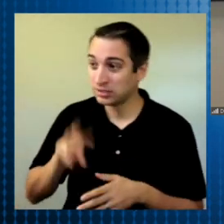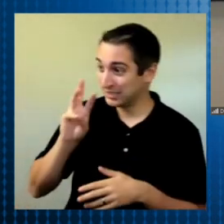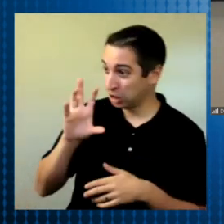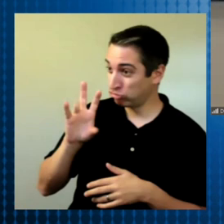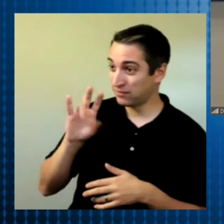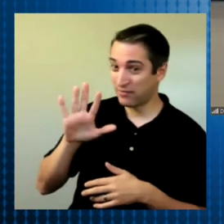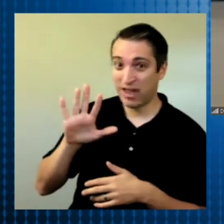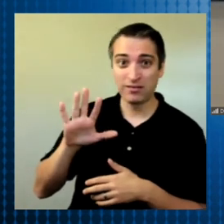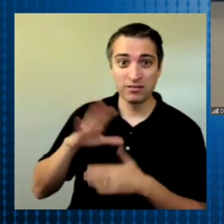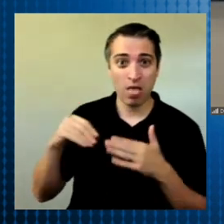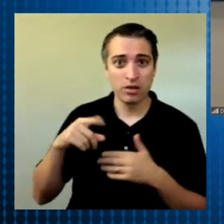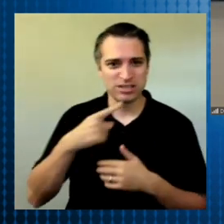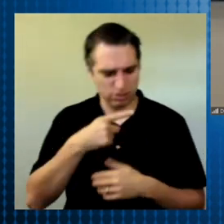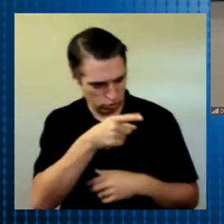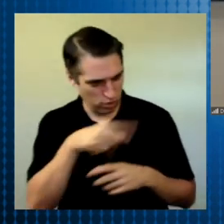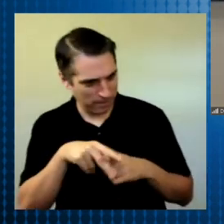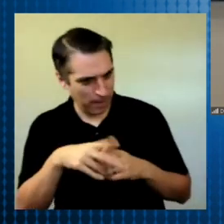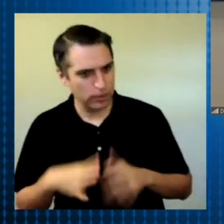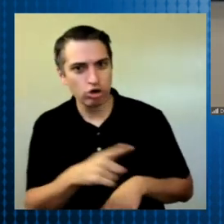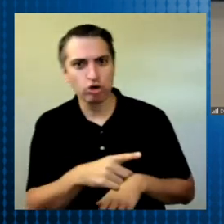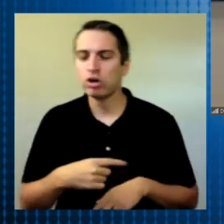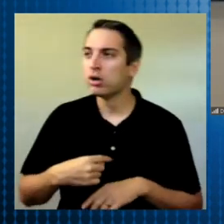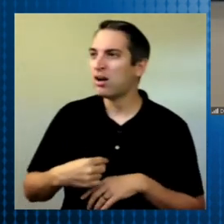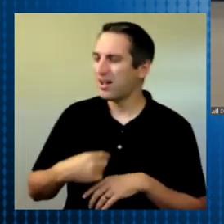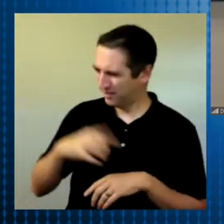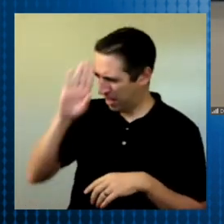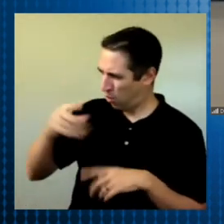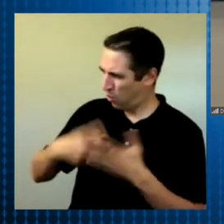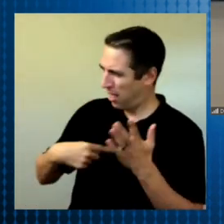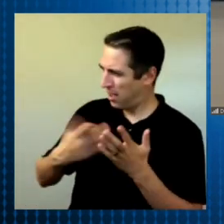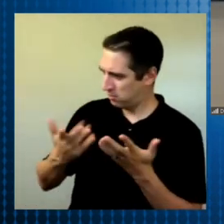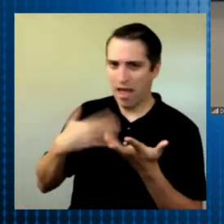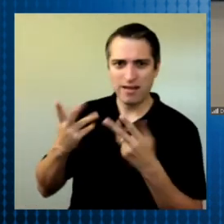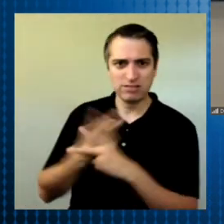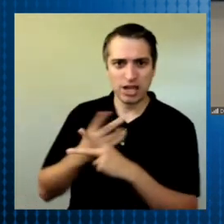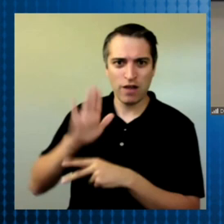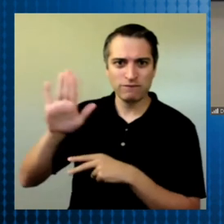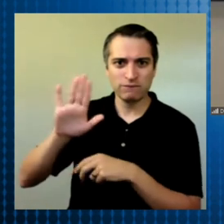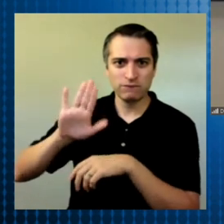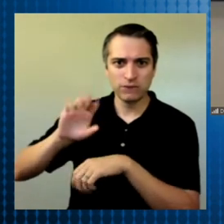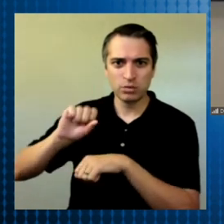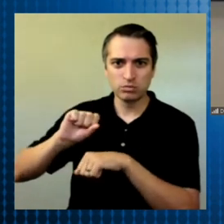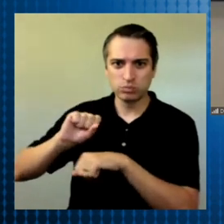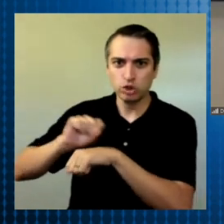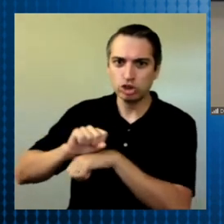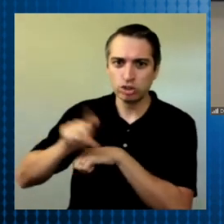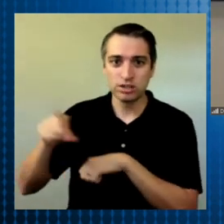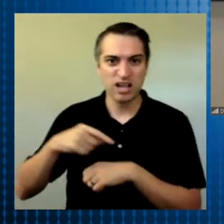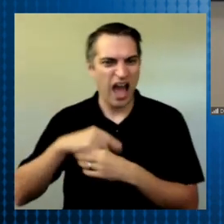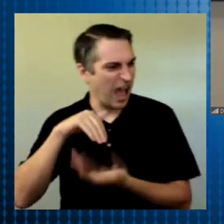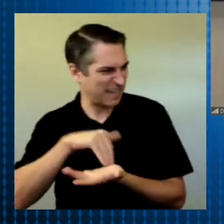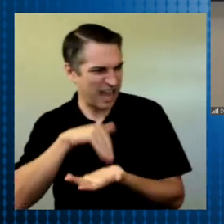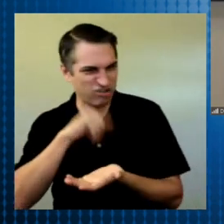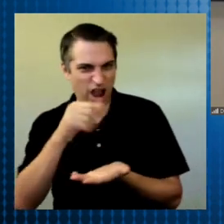a plumber. He said, I know what I am. I took care of the job. He said, a doctor doesn't